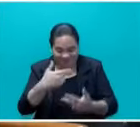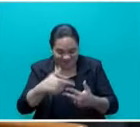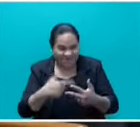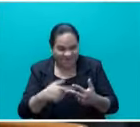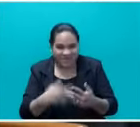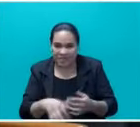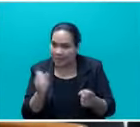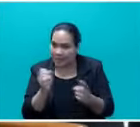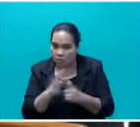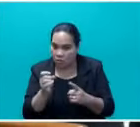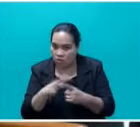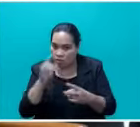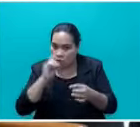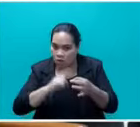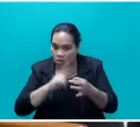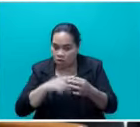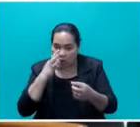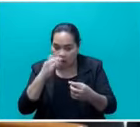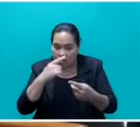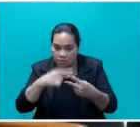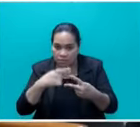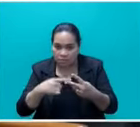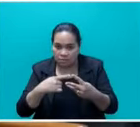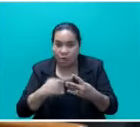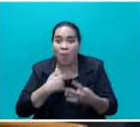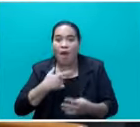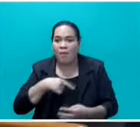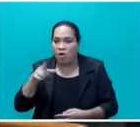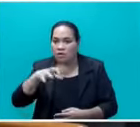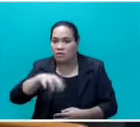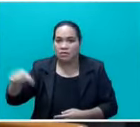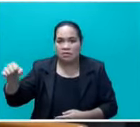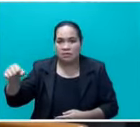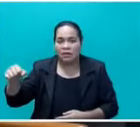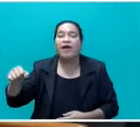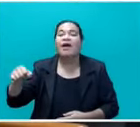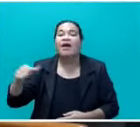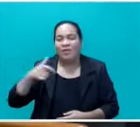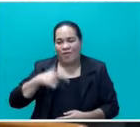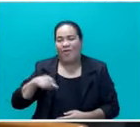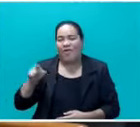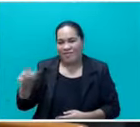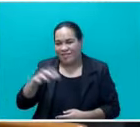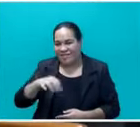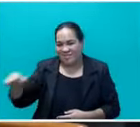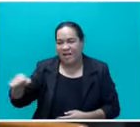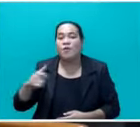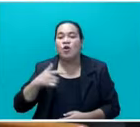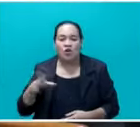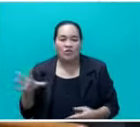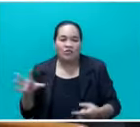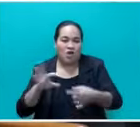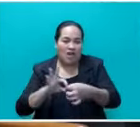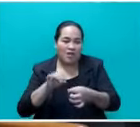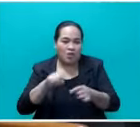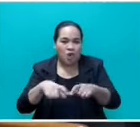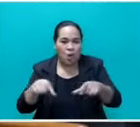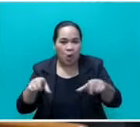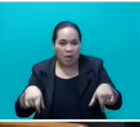These are important questions, Mr. Speaker, because his suspension is related to the court case. Because